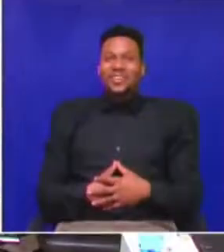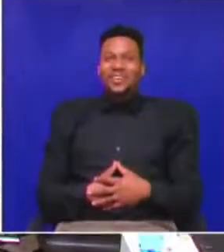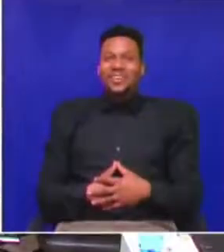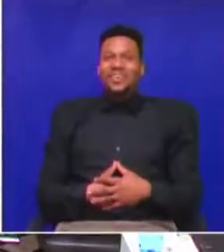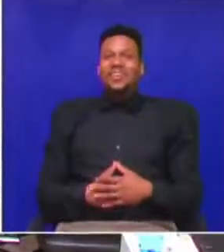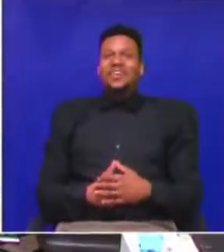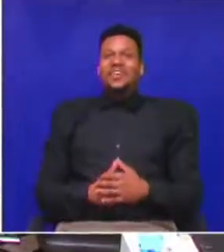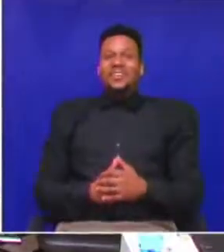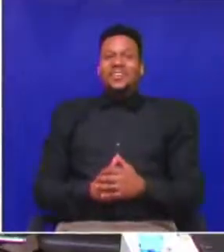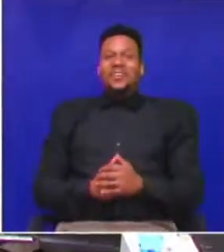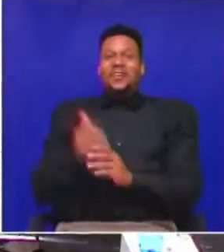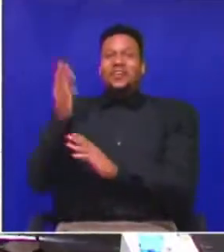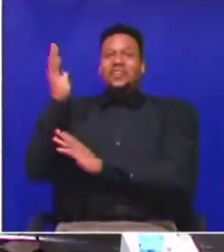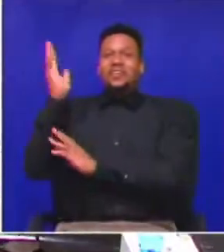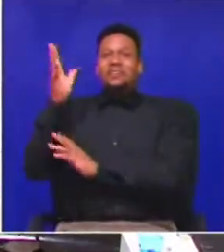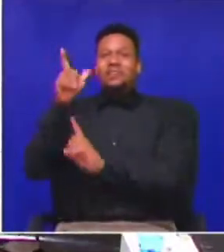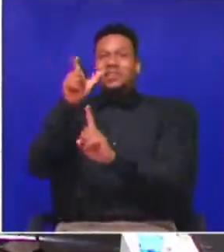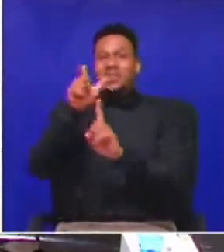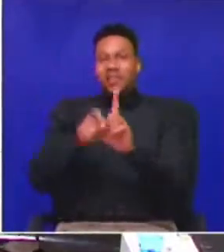Madam Speaker,